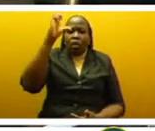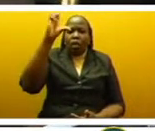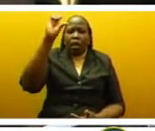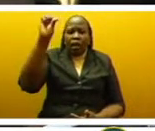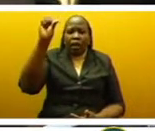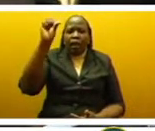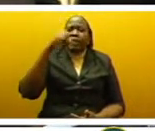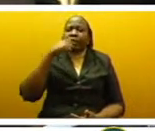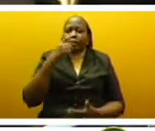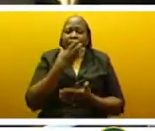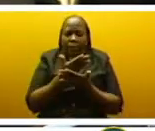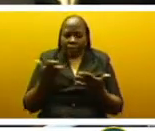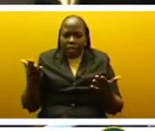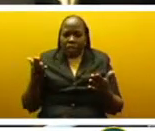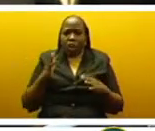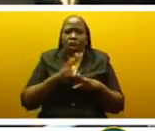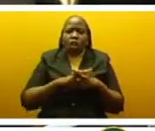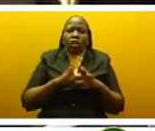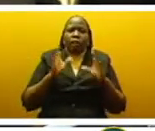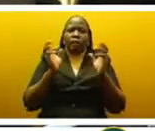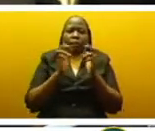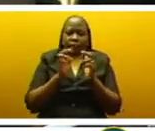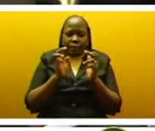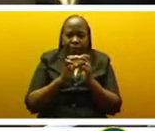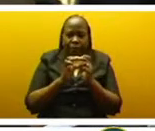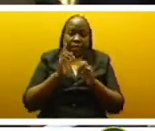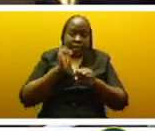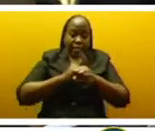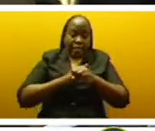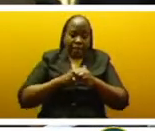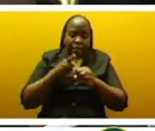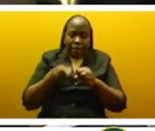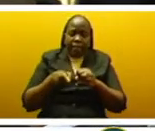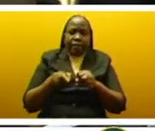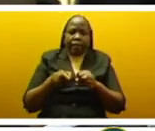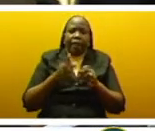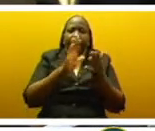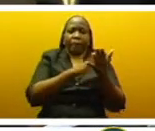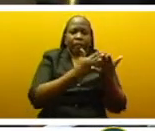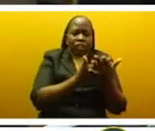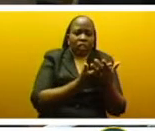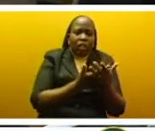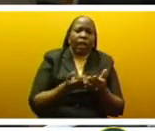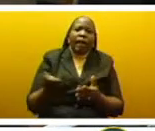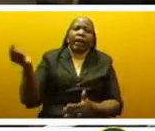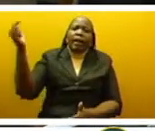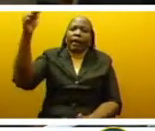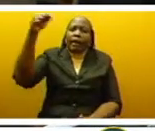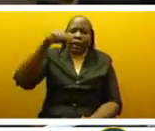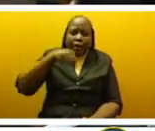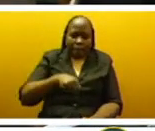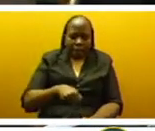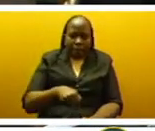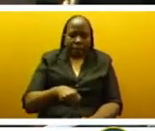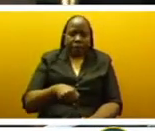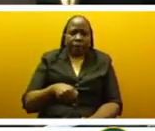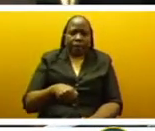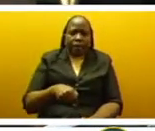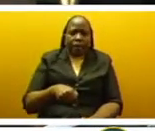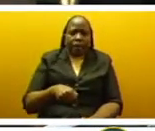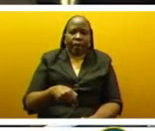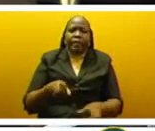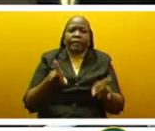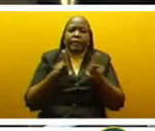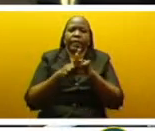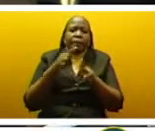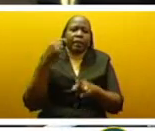way. When this petitioner came, and I had said it in my opening address, and yesterday Mr. Ngatia